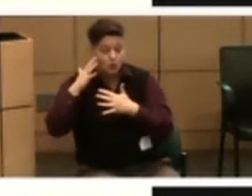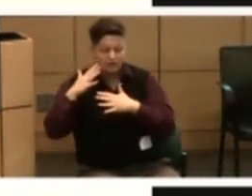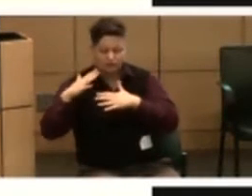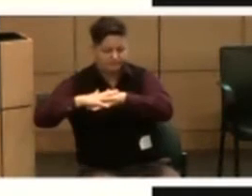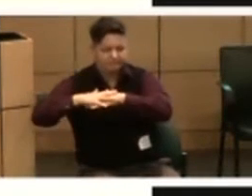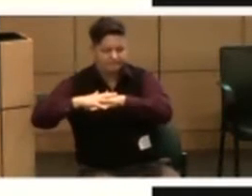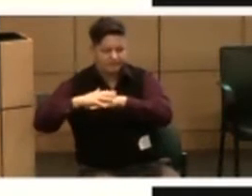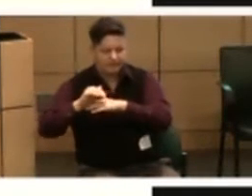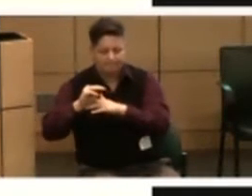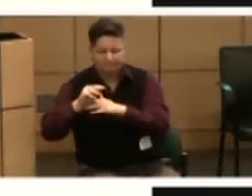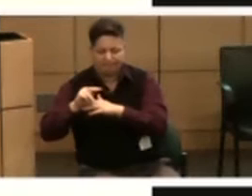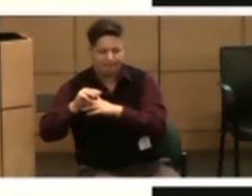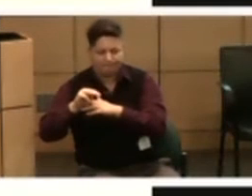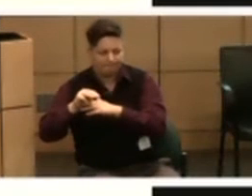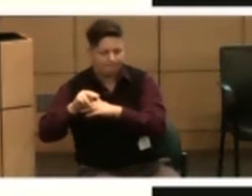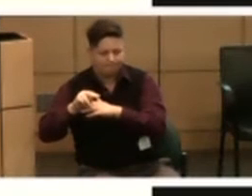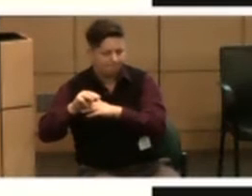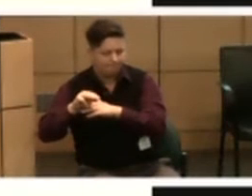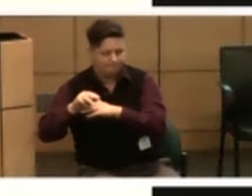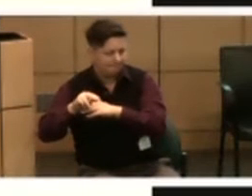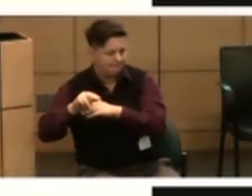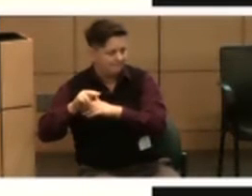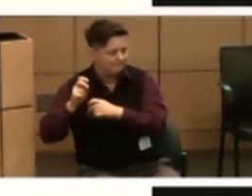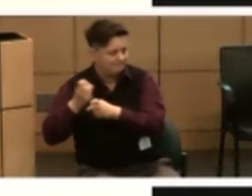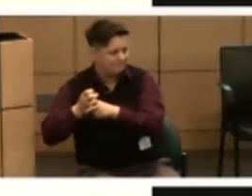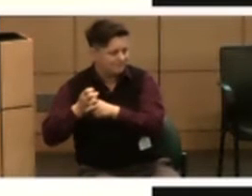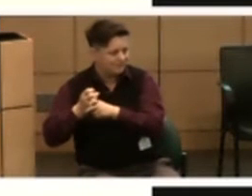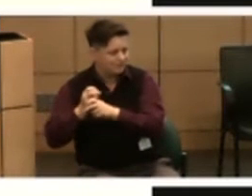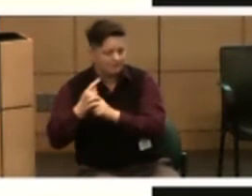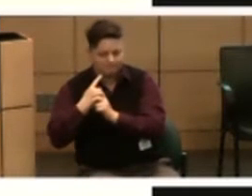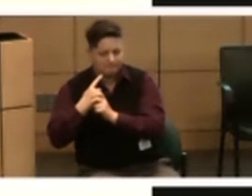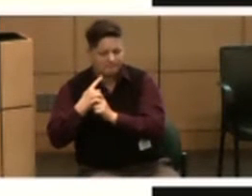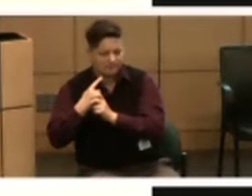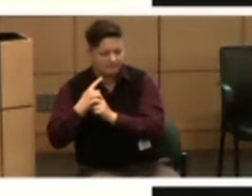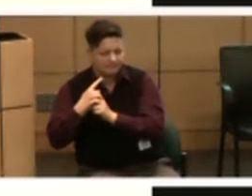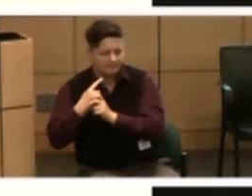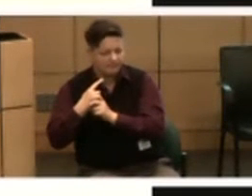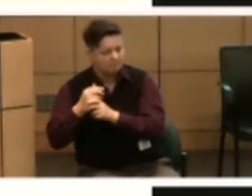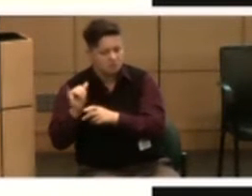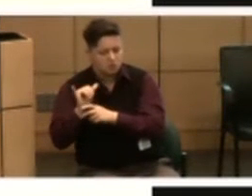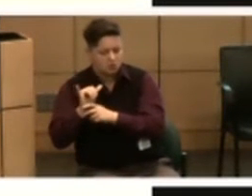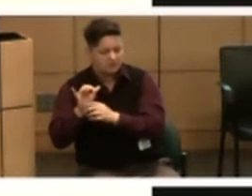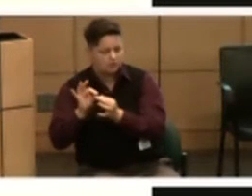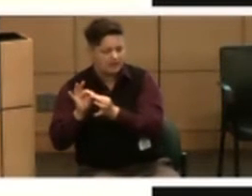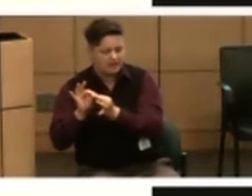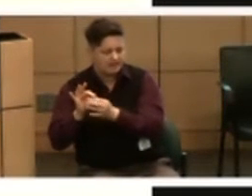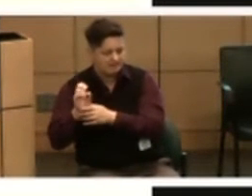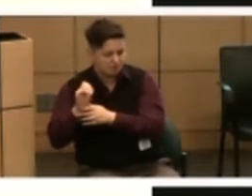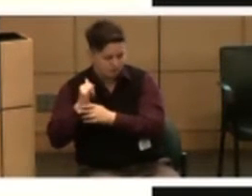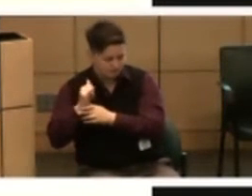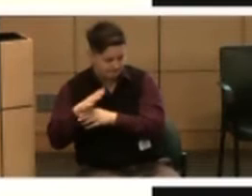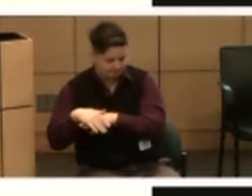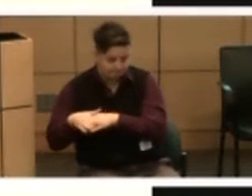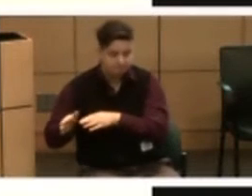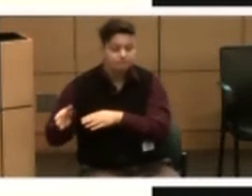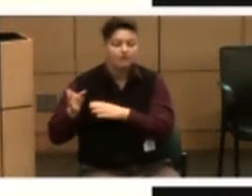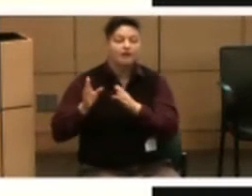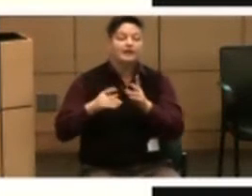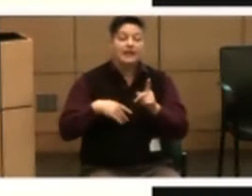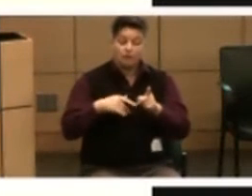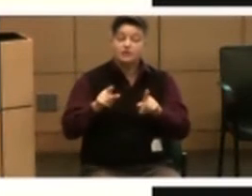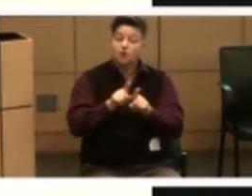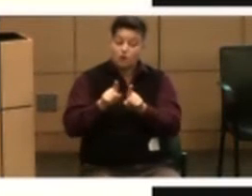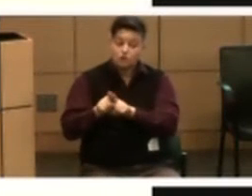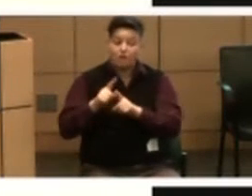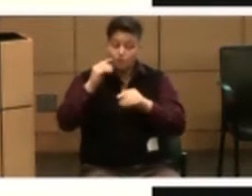that portion that would allow you to tell you whether it was an M or an N, but they tend to be closely related errors. That's also true for adults in the two-talker background